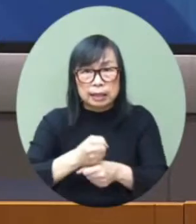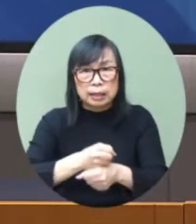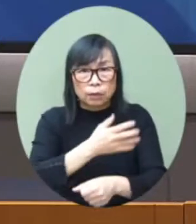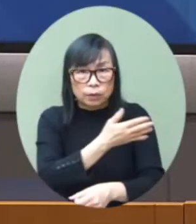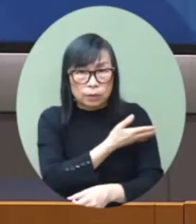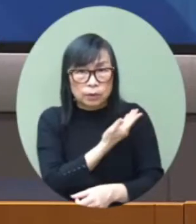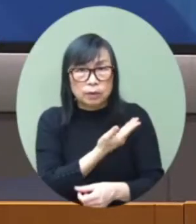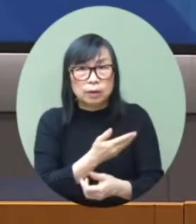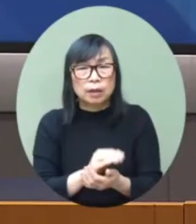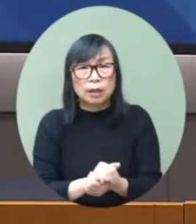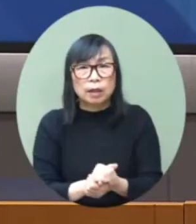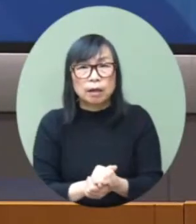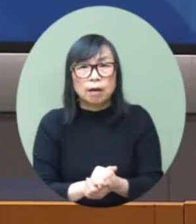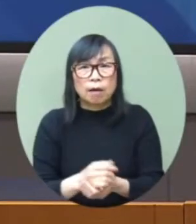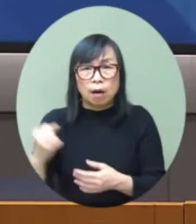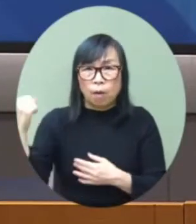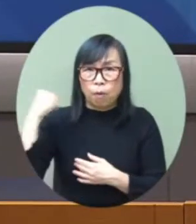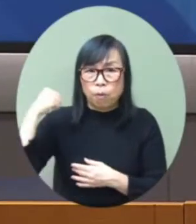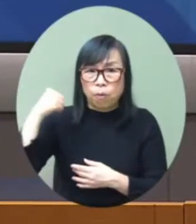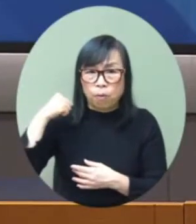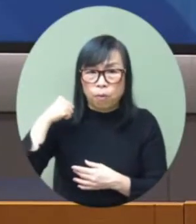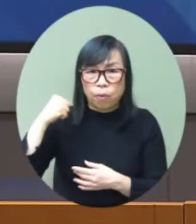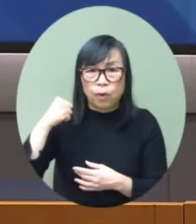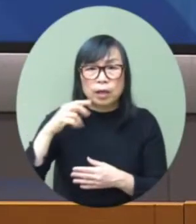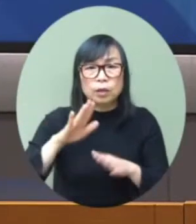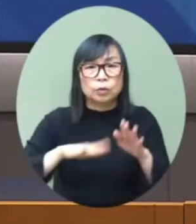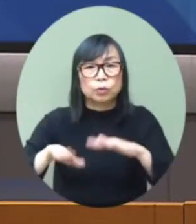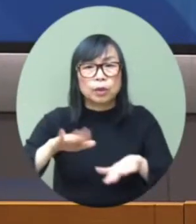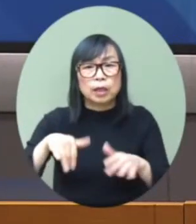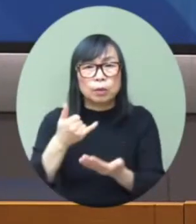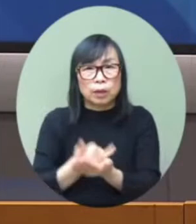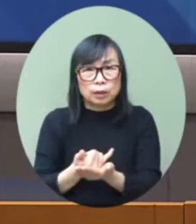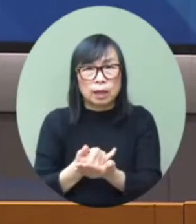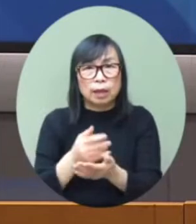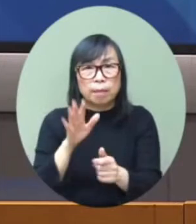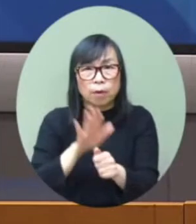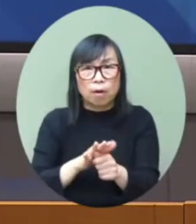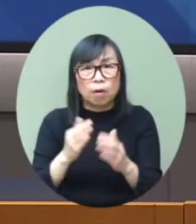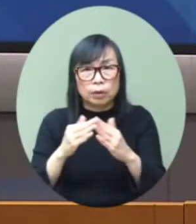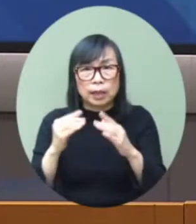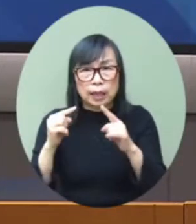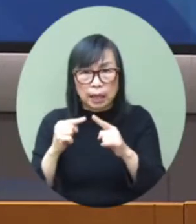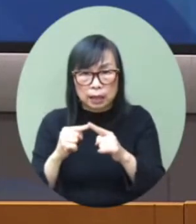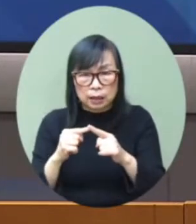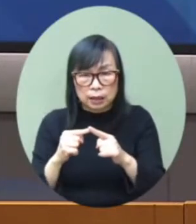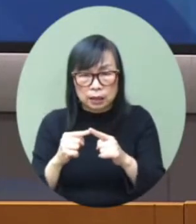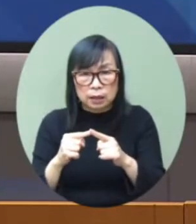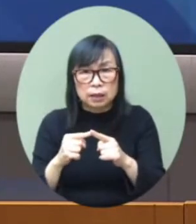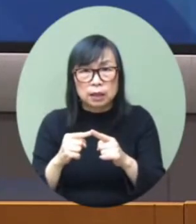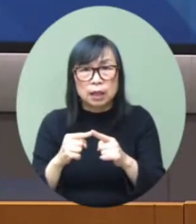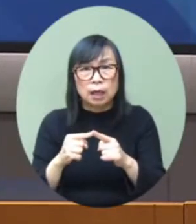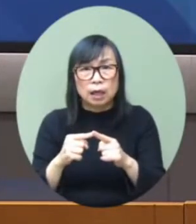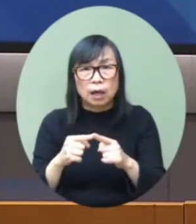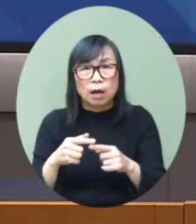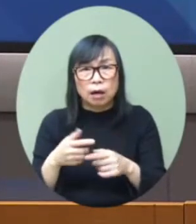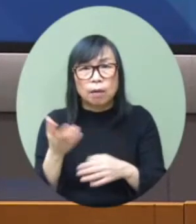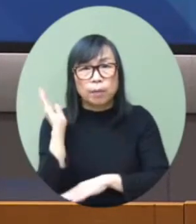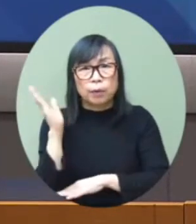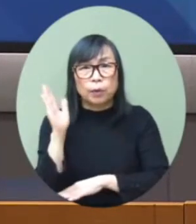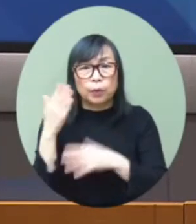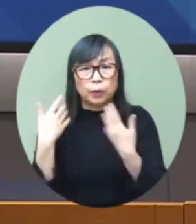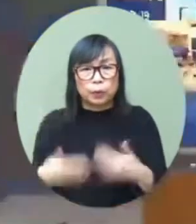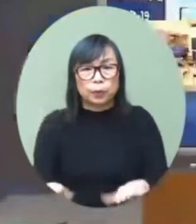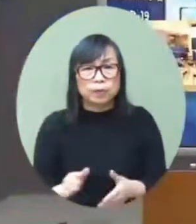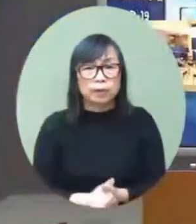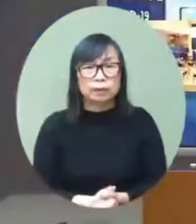thank our frontline colleagues. They have worked tirelessly to assist families. That's